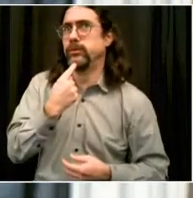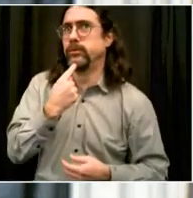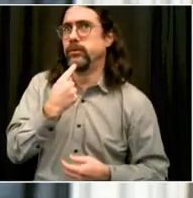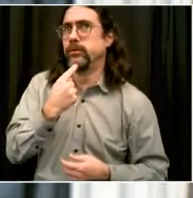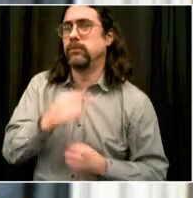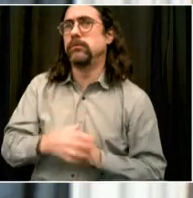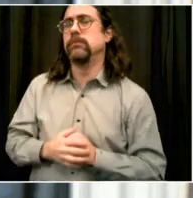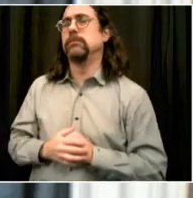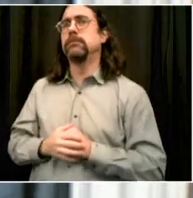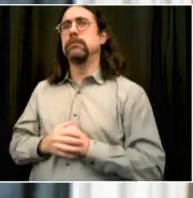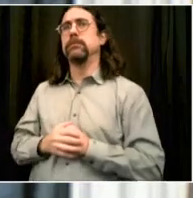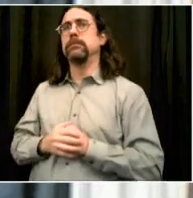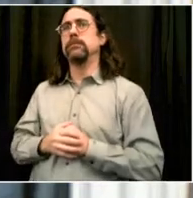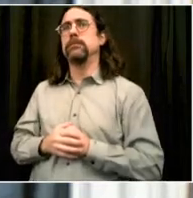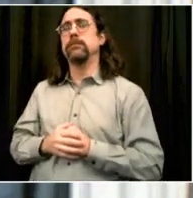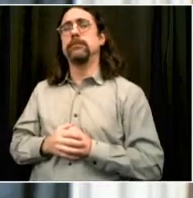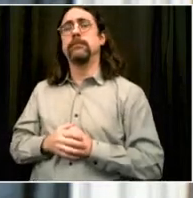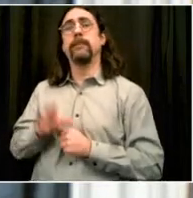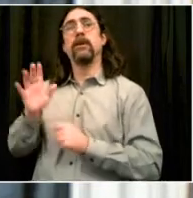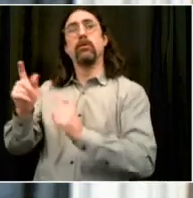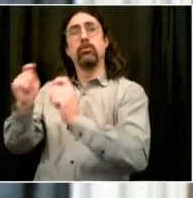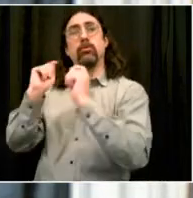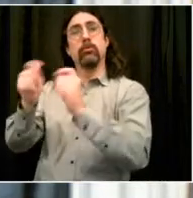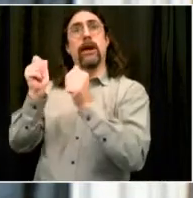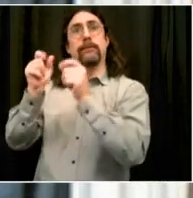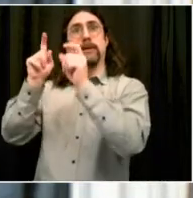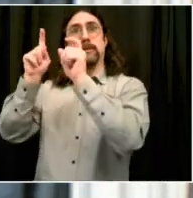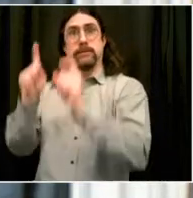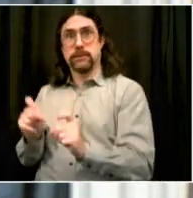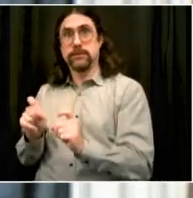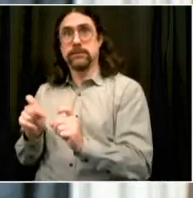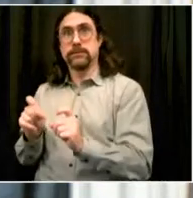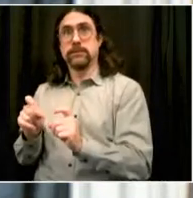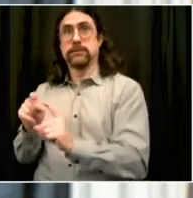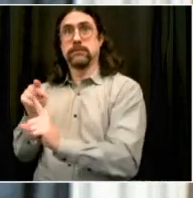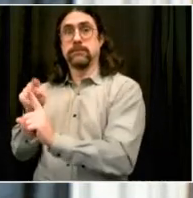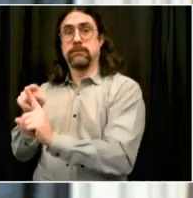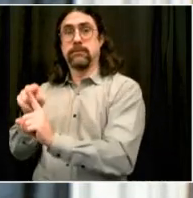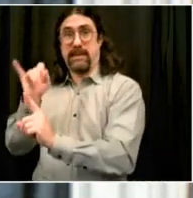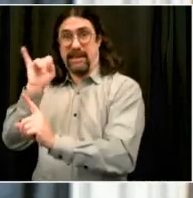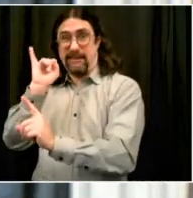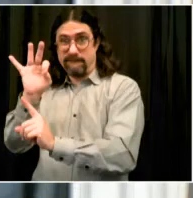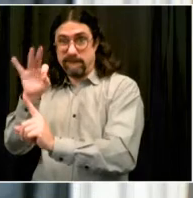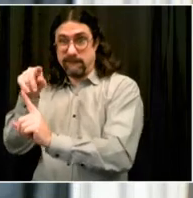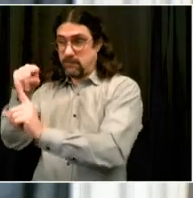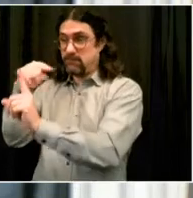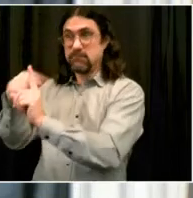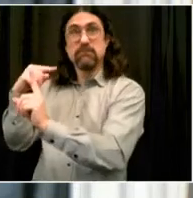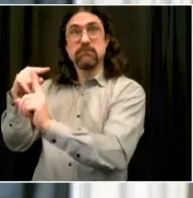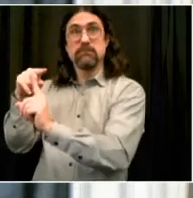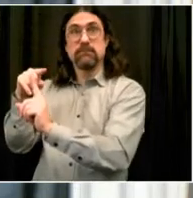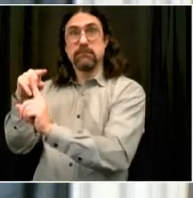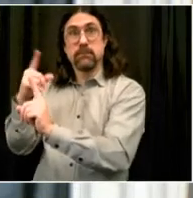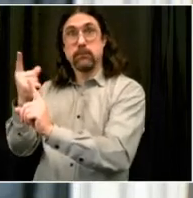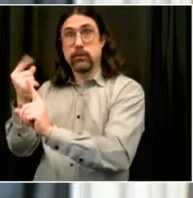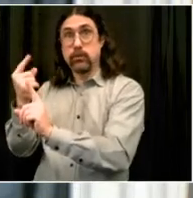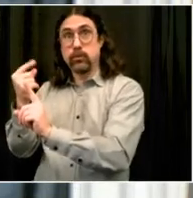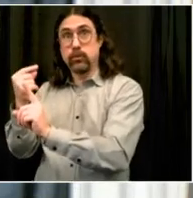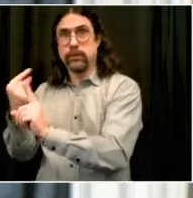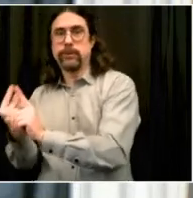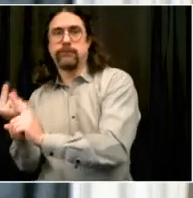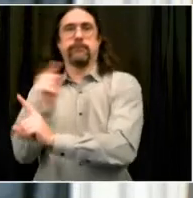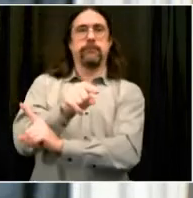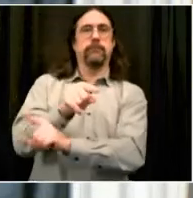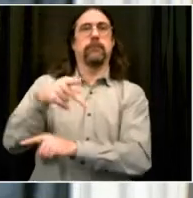antigen tests, we treat that as a positive. We perform contact tracing. And it's because, to your point, with that cross-check, we've done that cross-check against